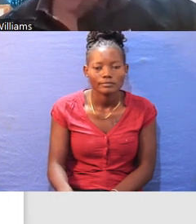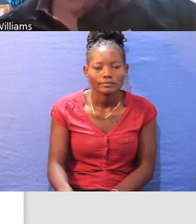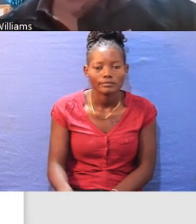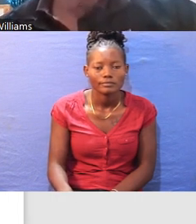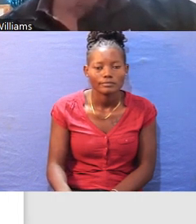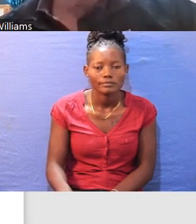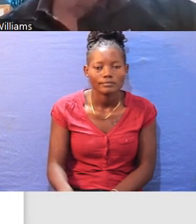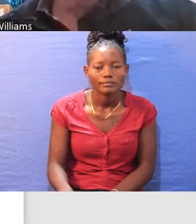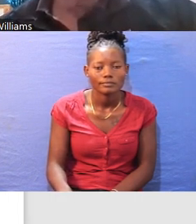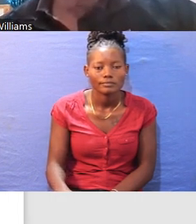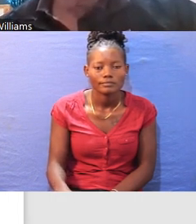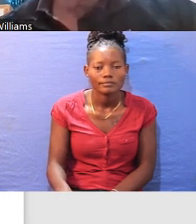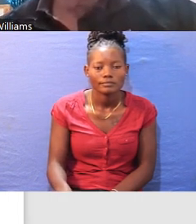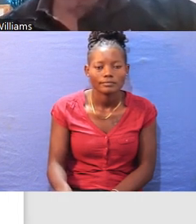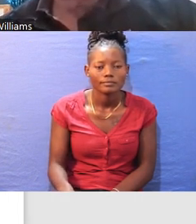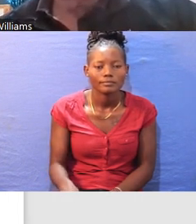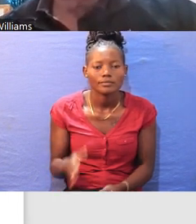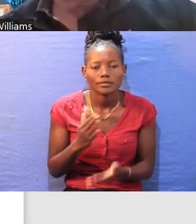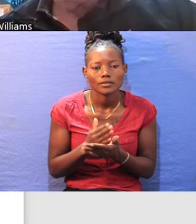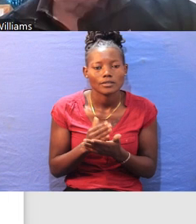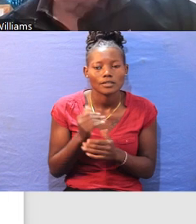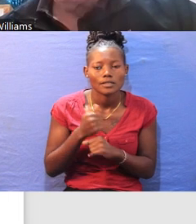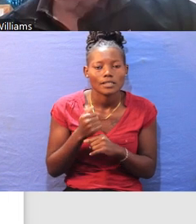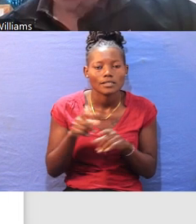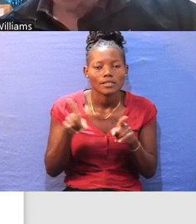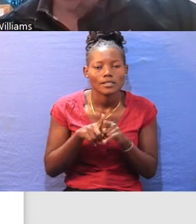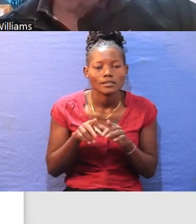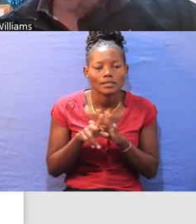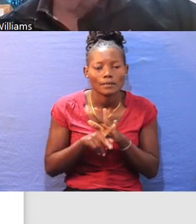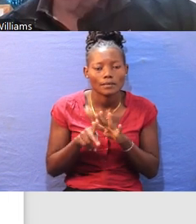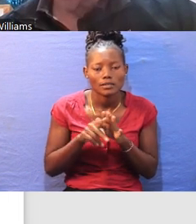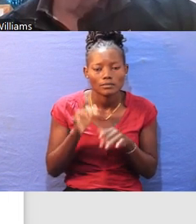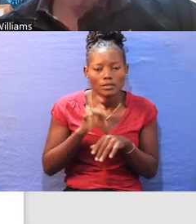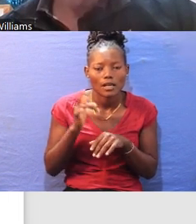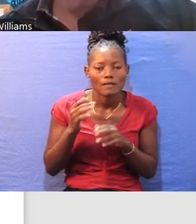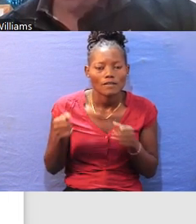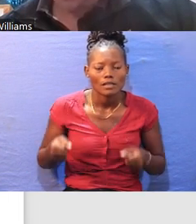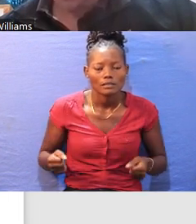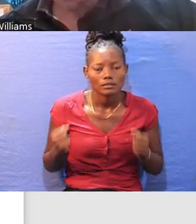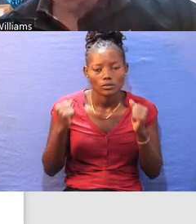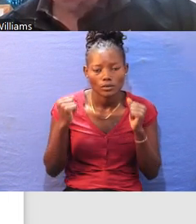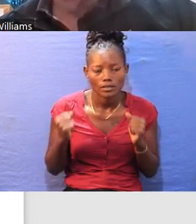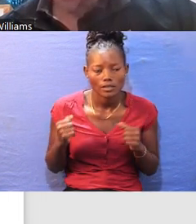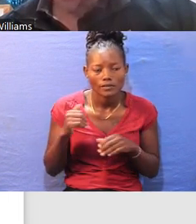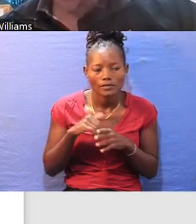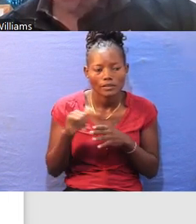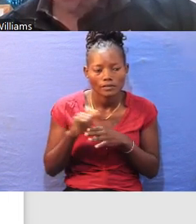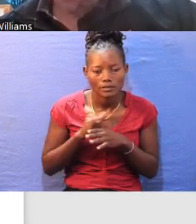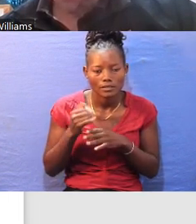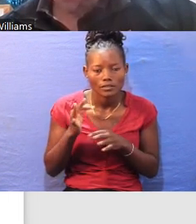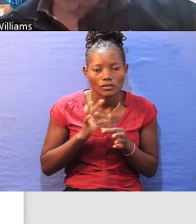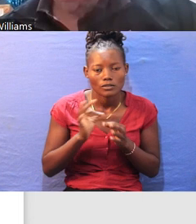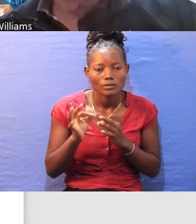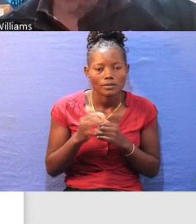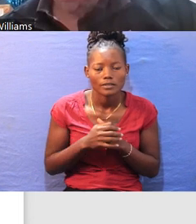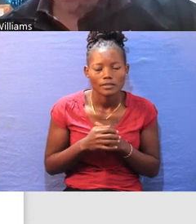All right, Kyle, does the same principle affect weightlifting? The speed training for speed in weightlifting? Say that